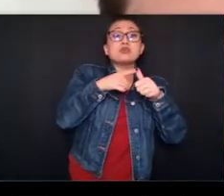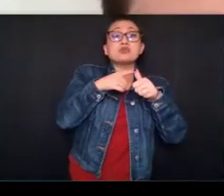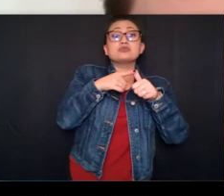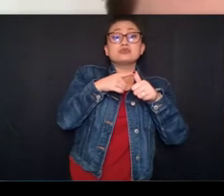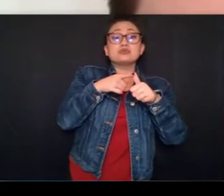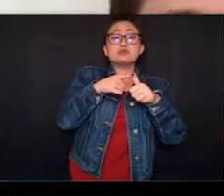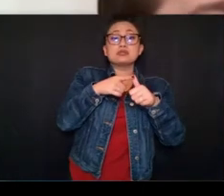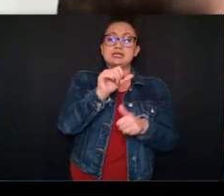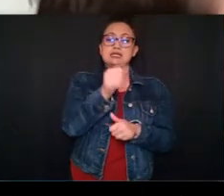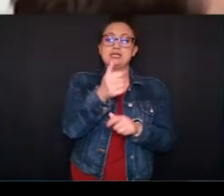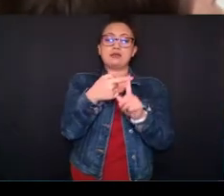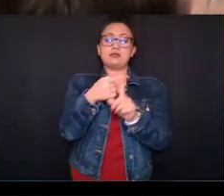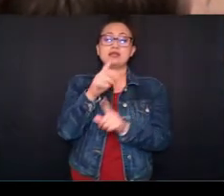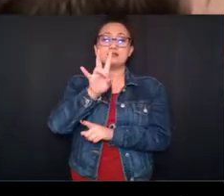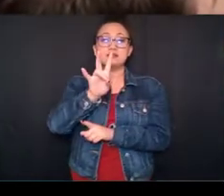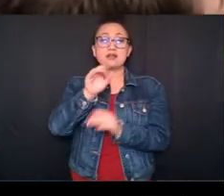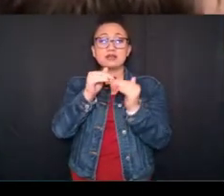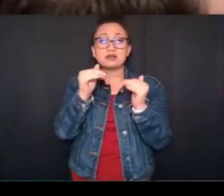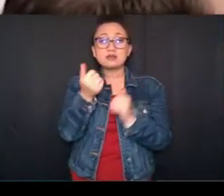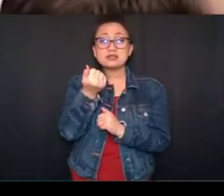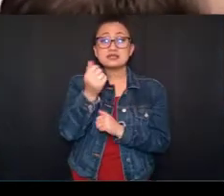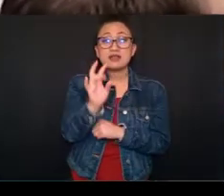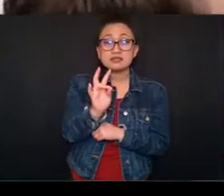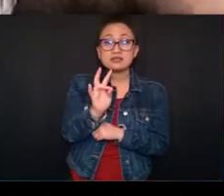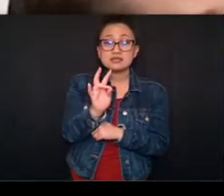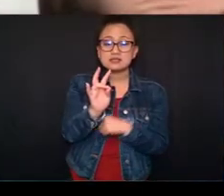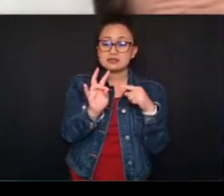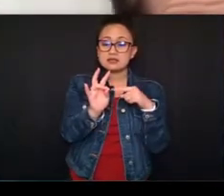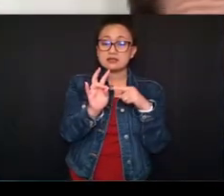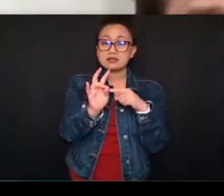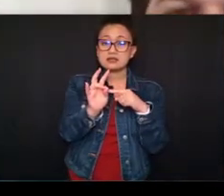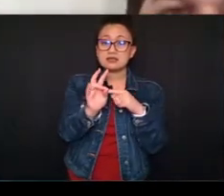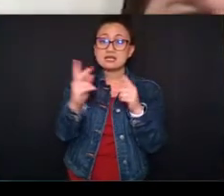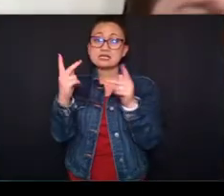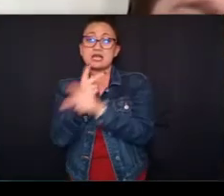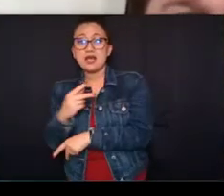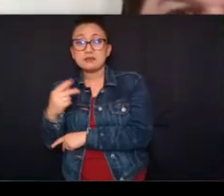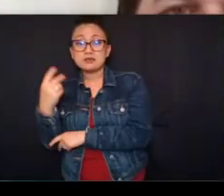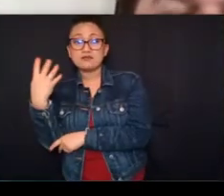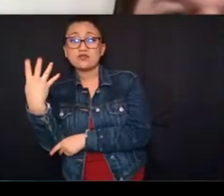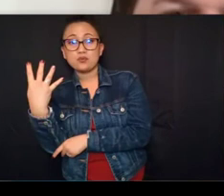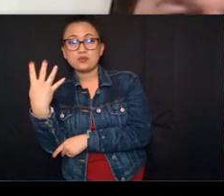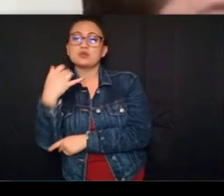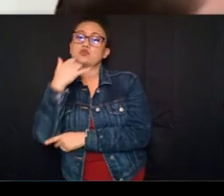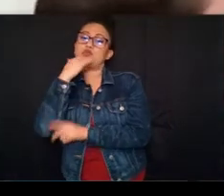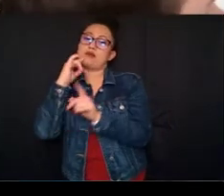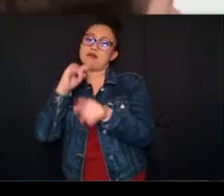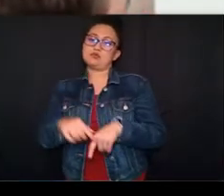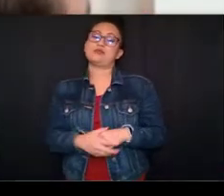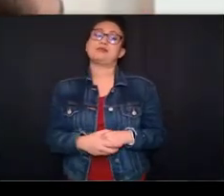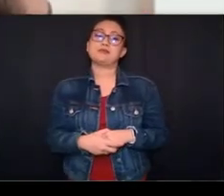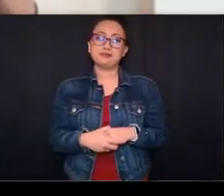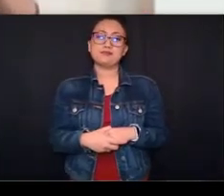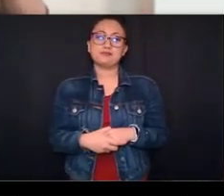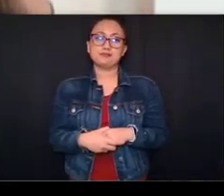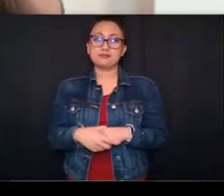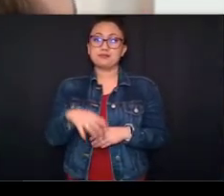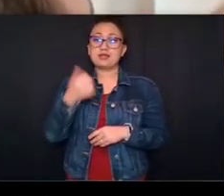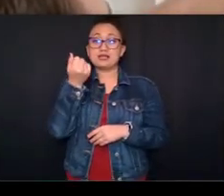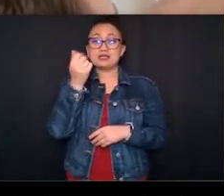17, right? And then they'll multiply the 17 that they got times 4. That's going to give you the wrong answer. 17